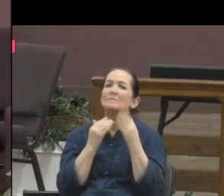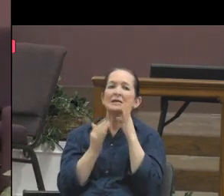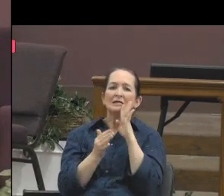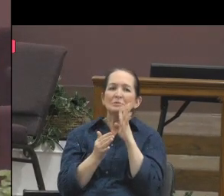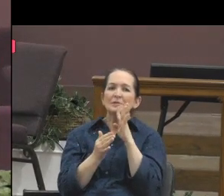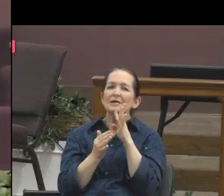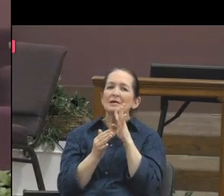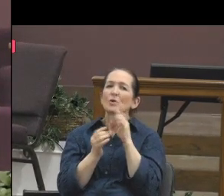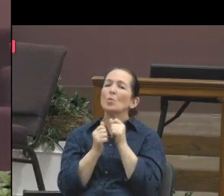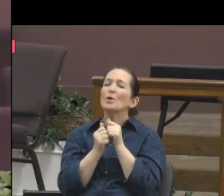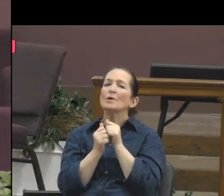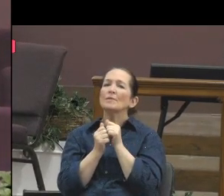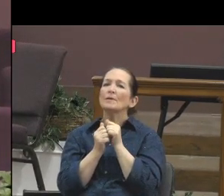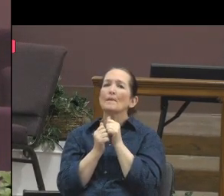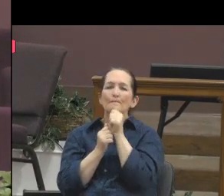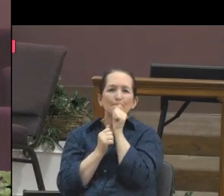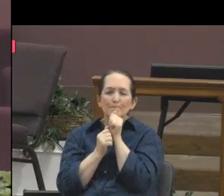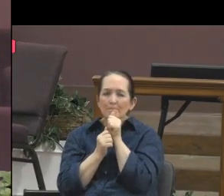Speak it with tolerance.